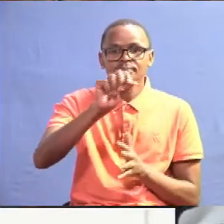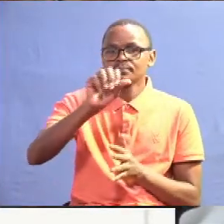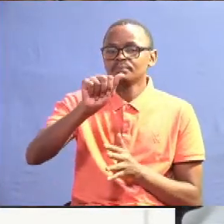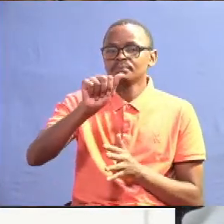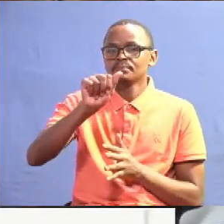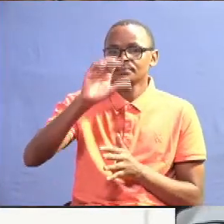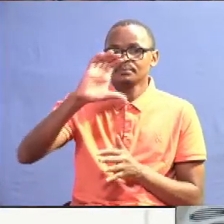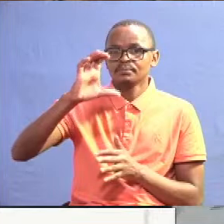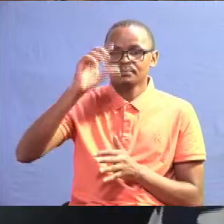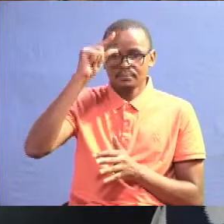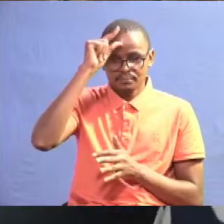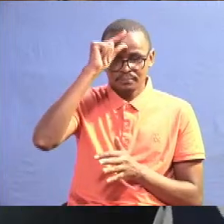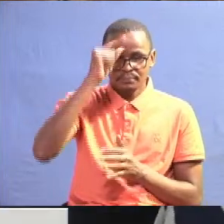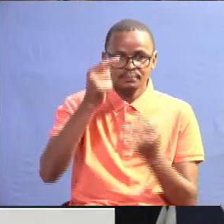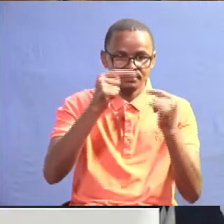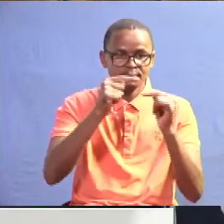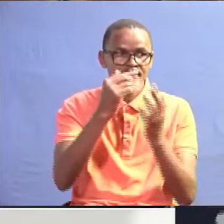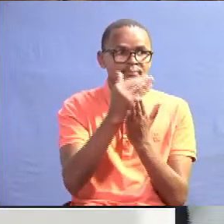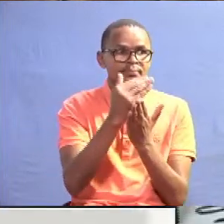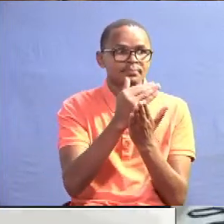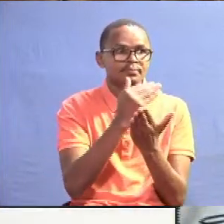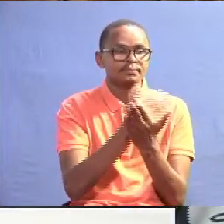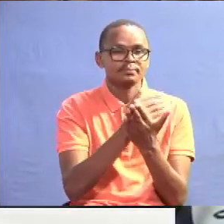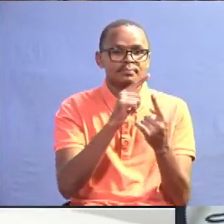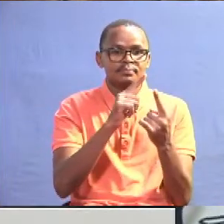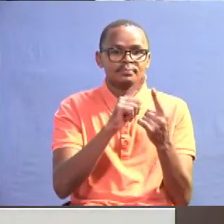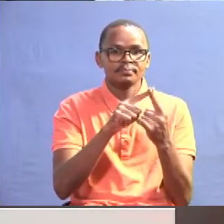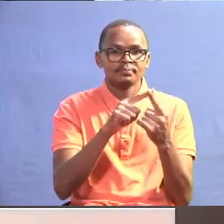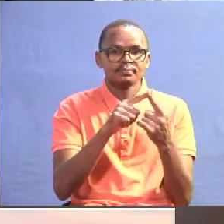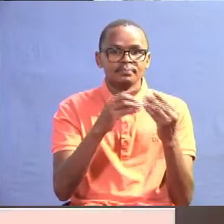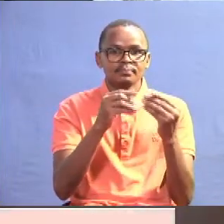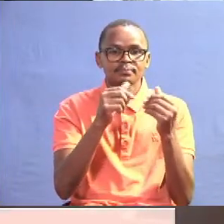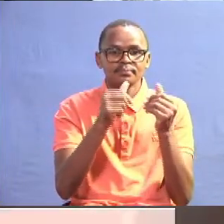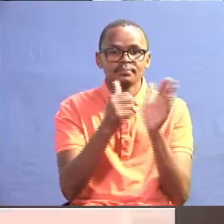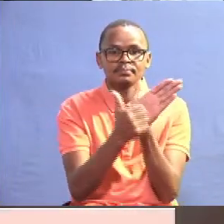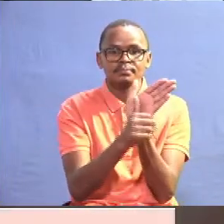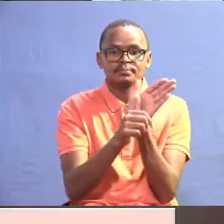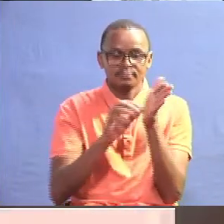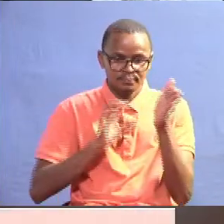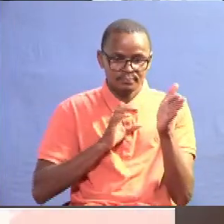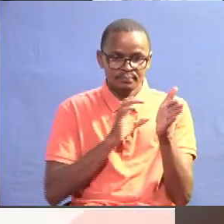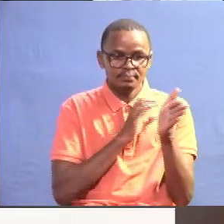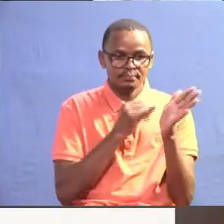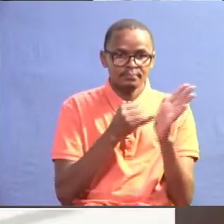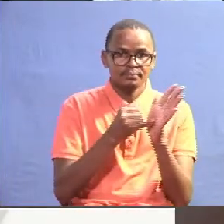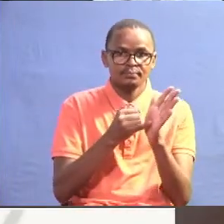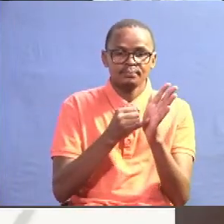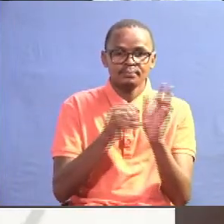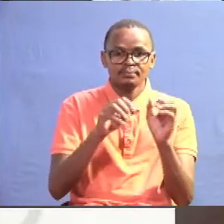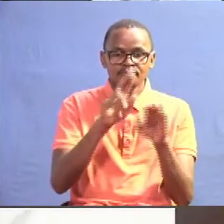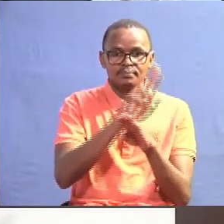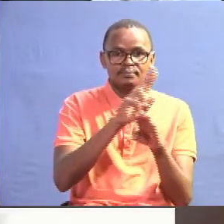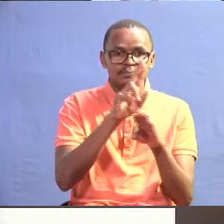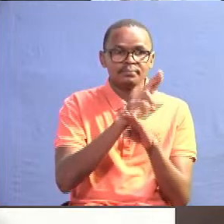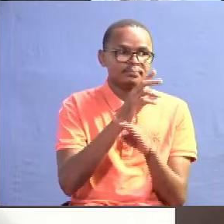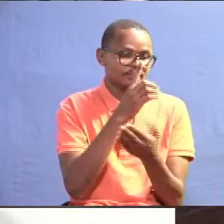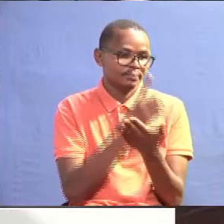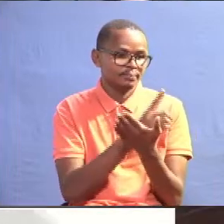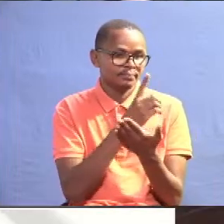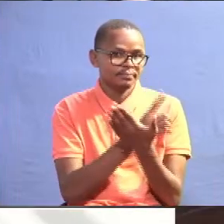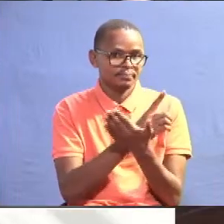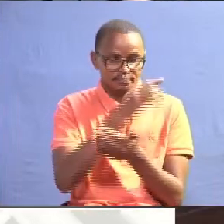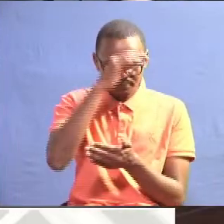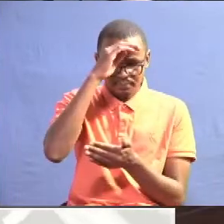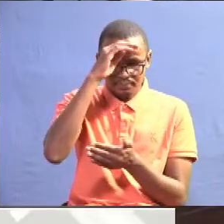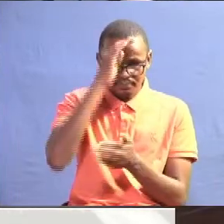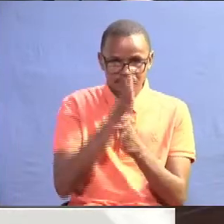county governments to come up with appropriate measures to handle the cases. The Commission identified abuse of drugs and alcoholism